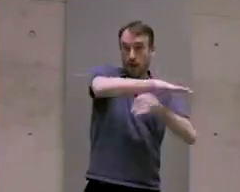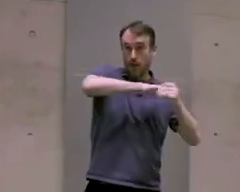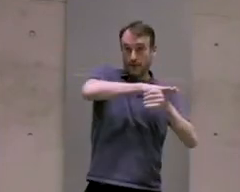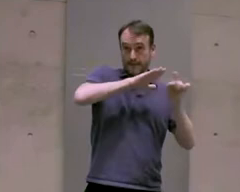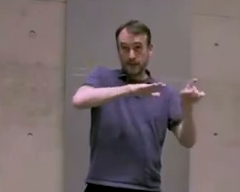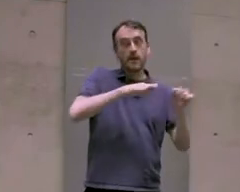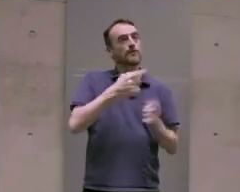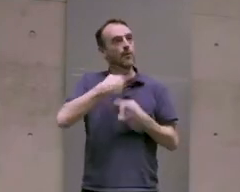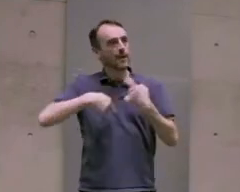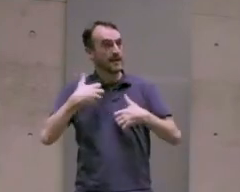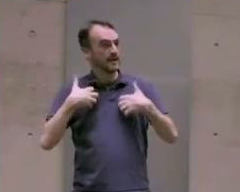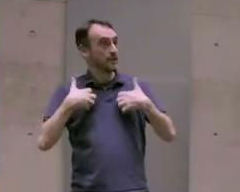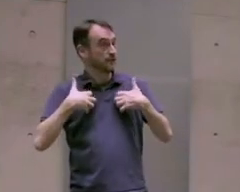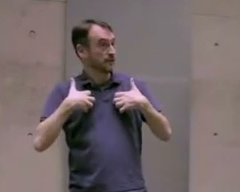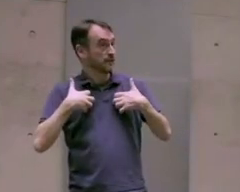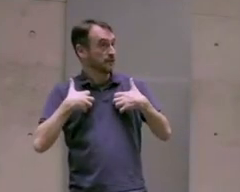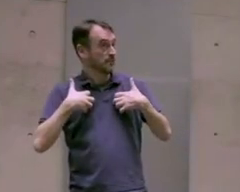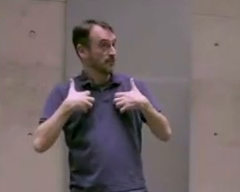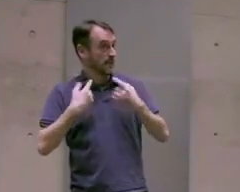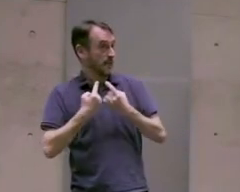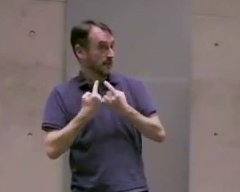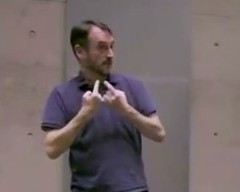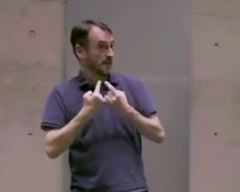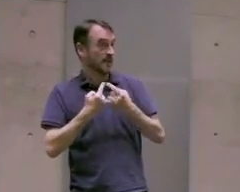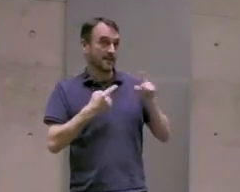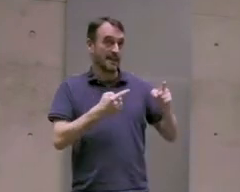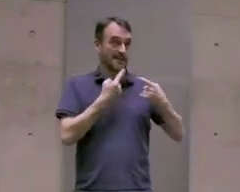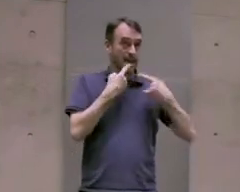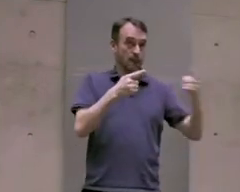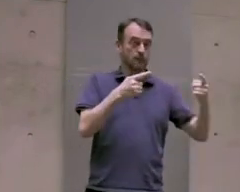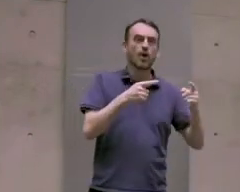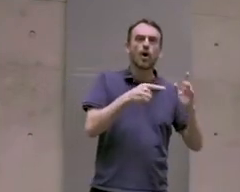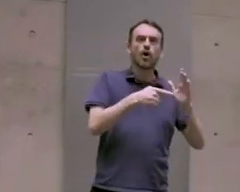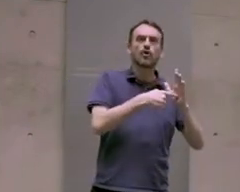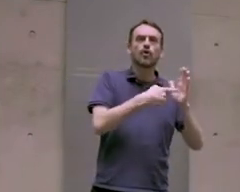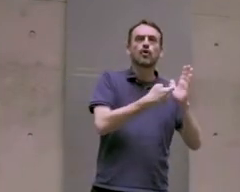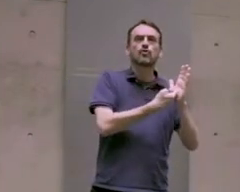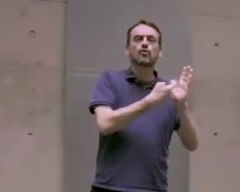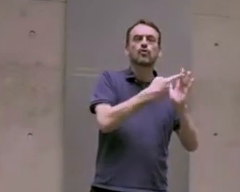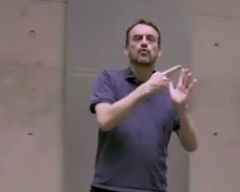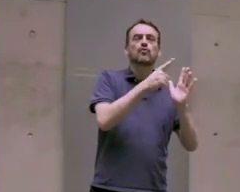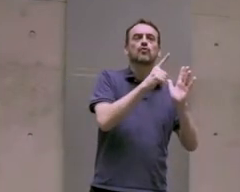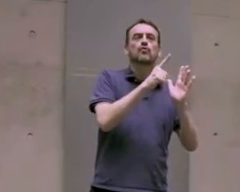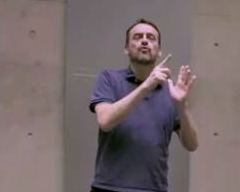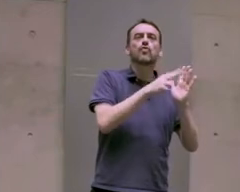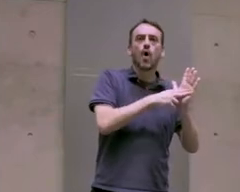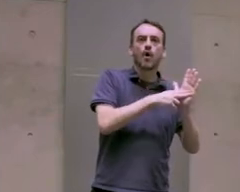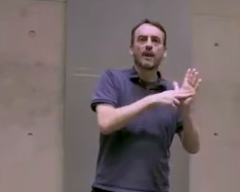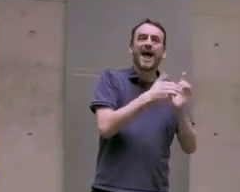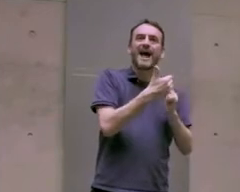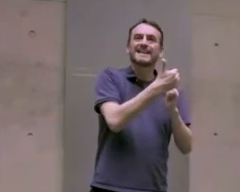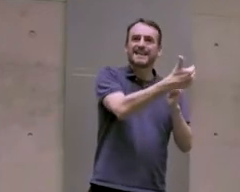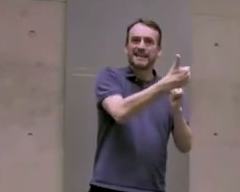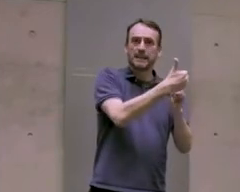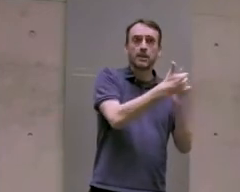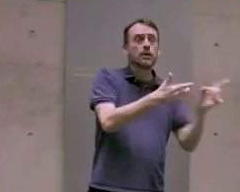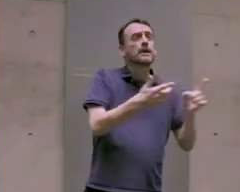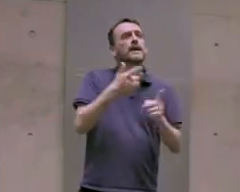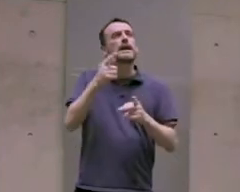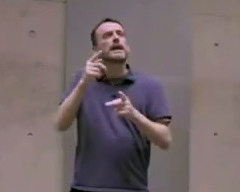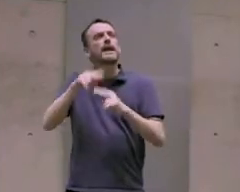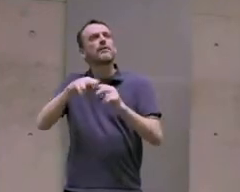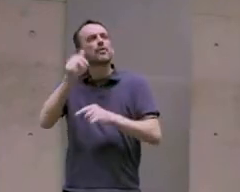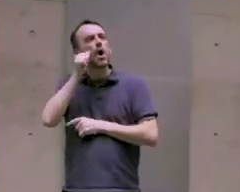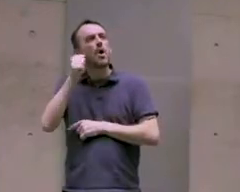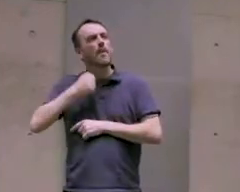things. The thing we've announced is Tron Identity, which is, if you've played the Circular games, it's kind of